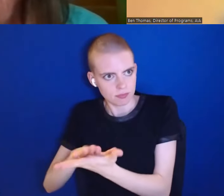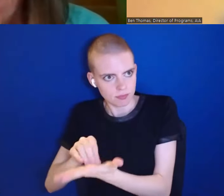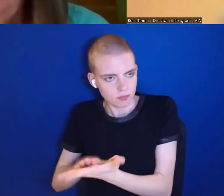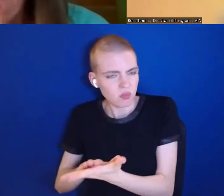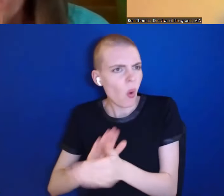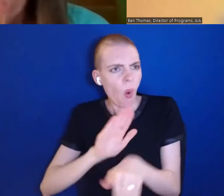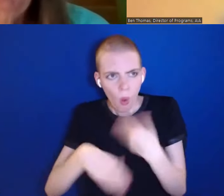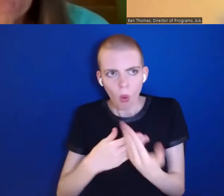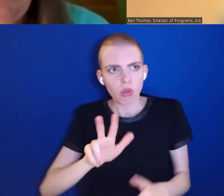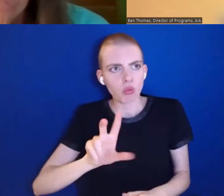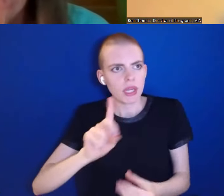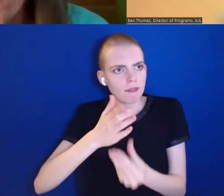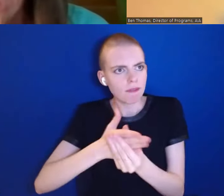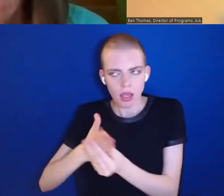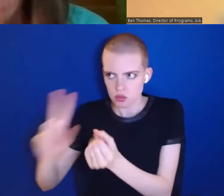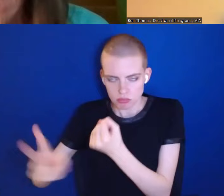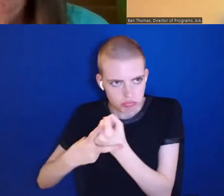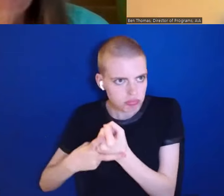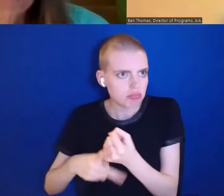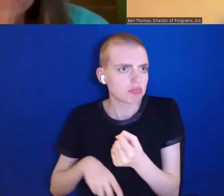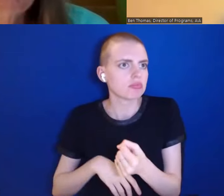our 3D scans